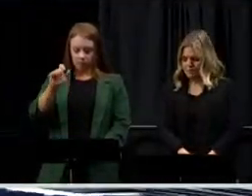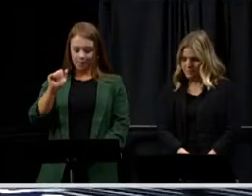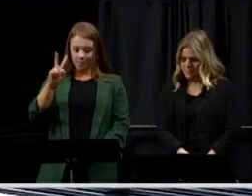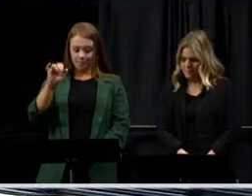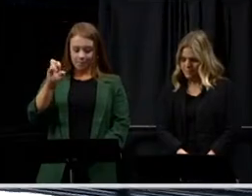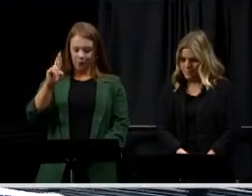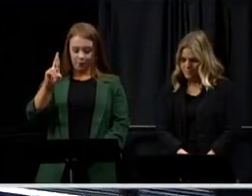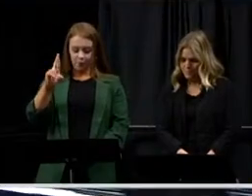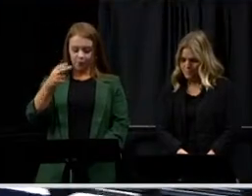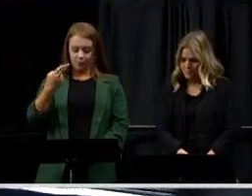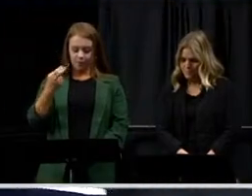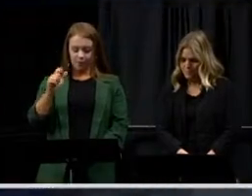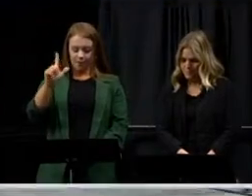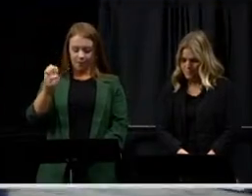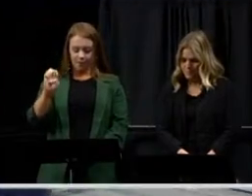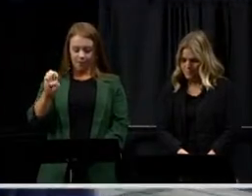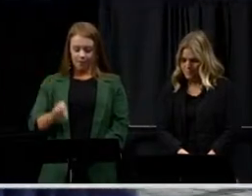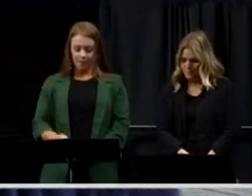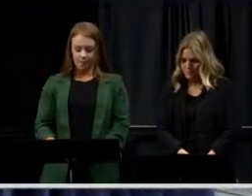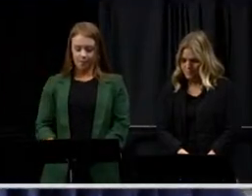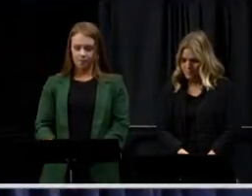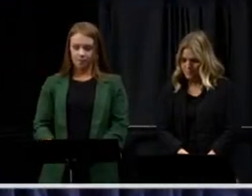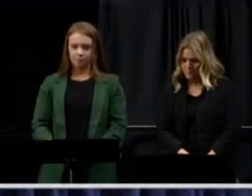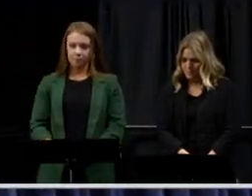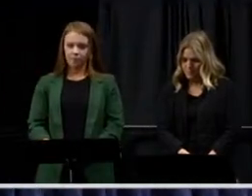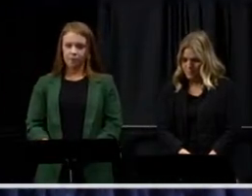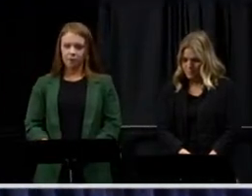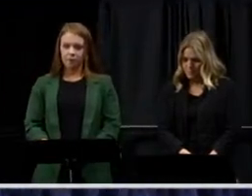Xavier Lee Hale.